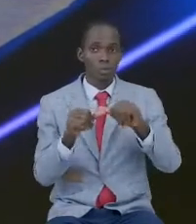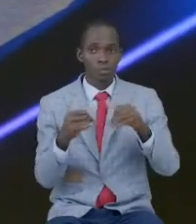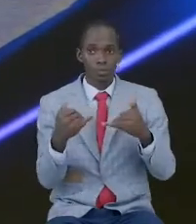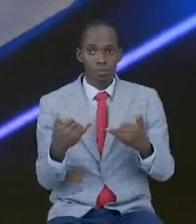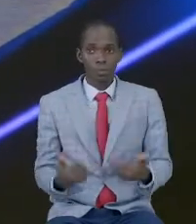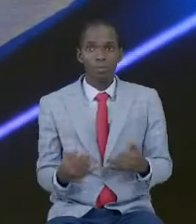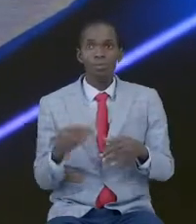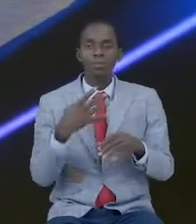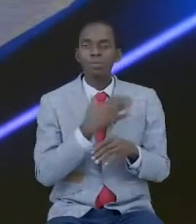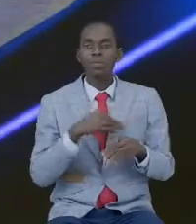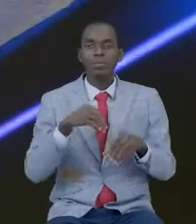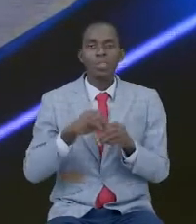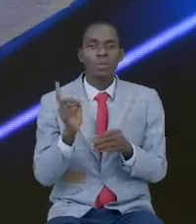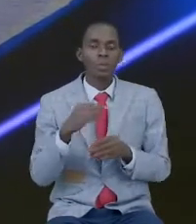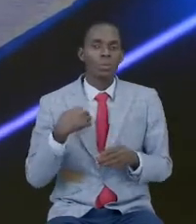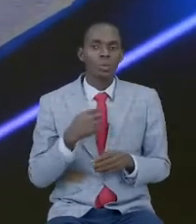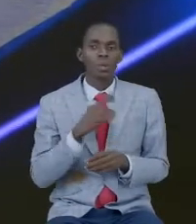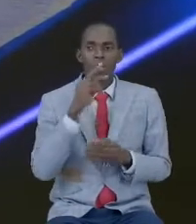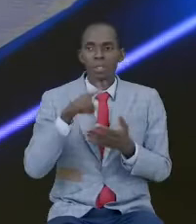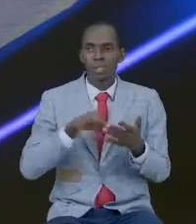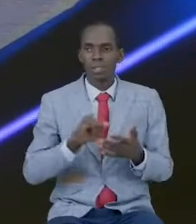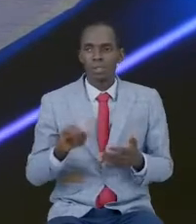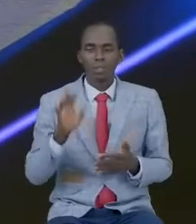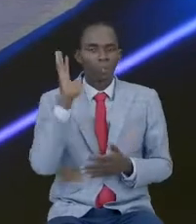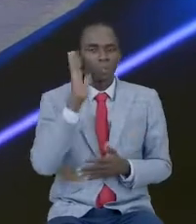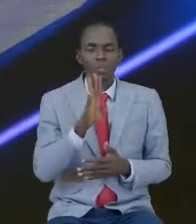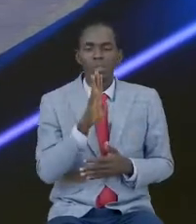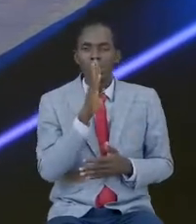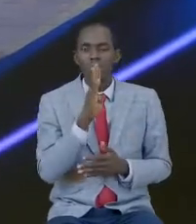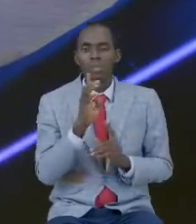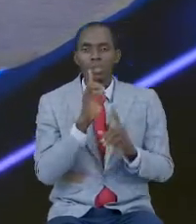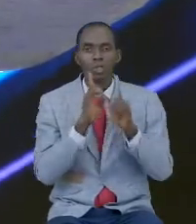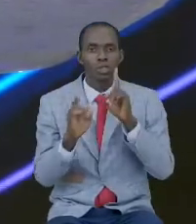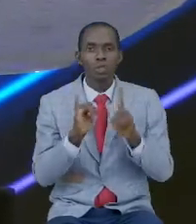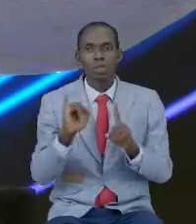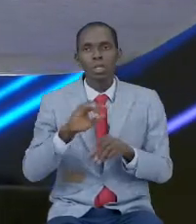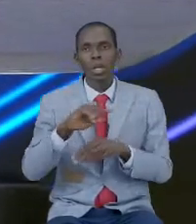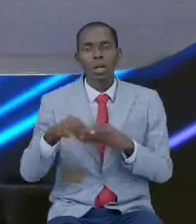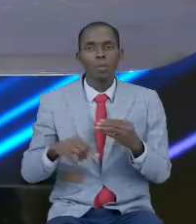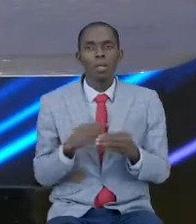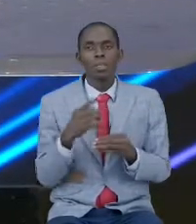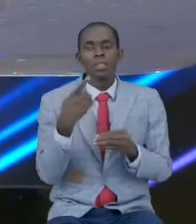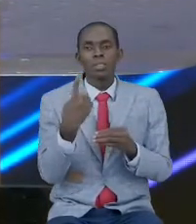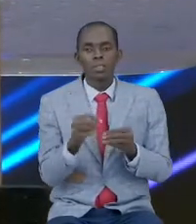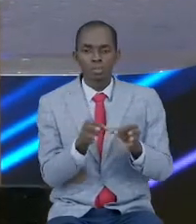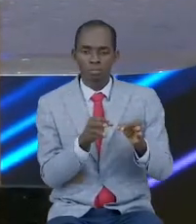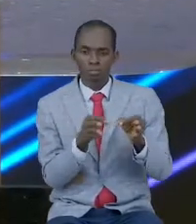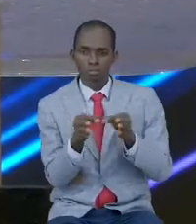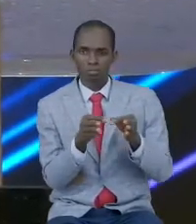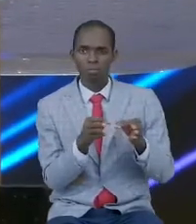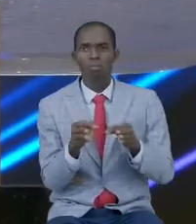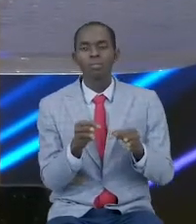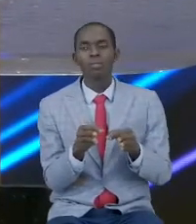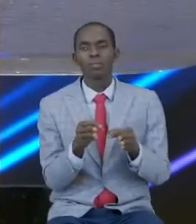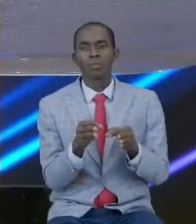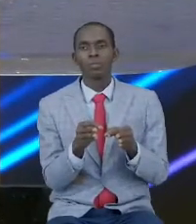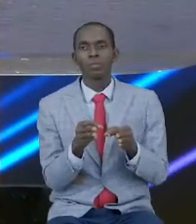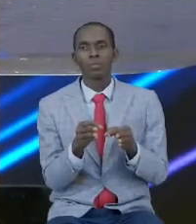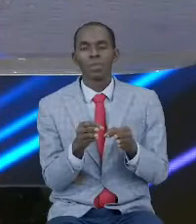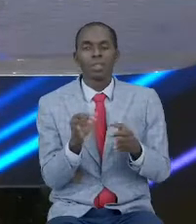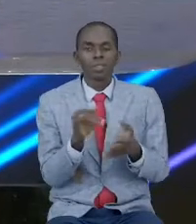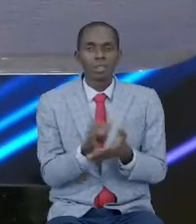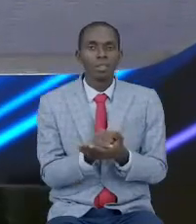in the passage we're reading, he'll be talking about illustration, the allegory